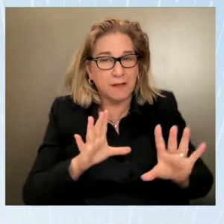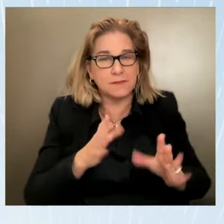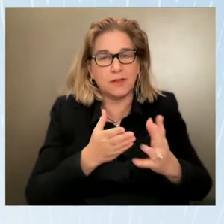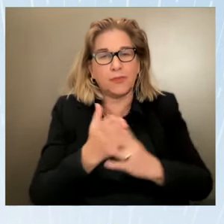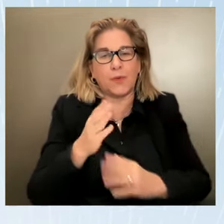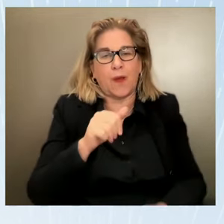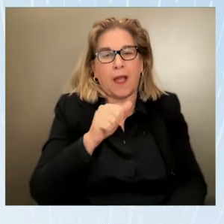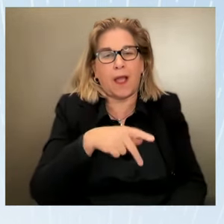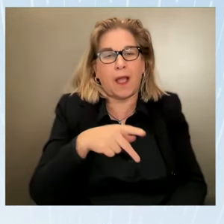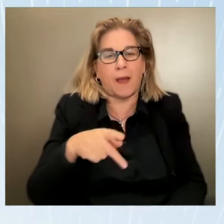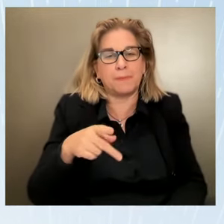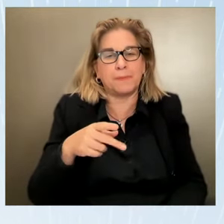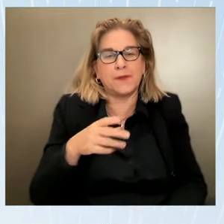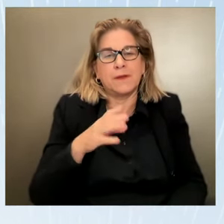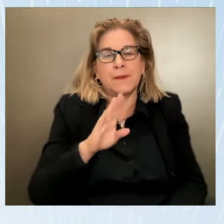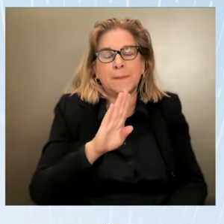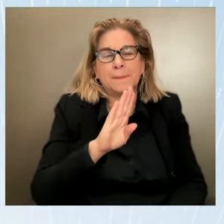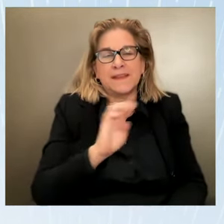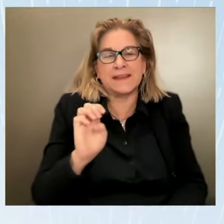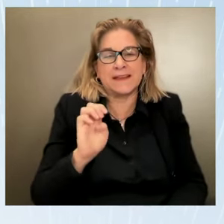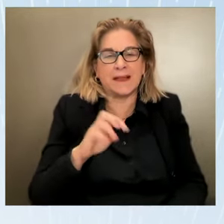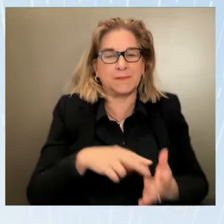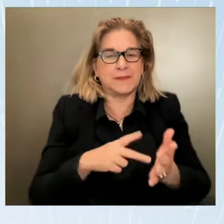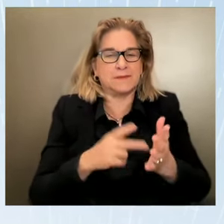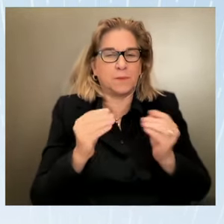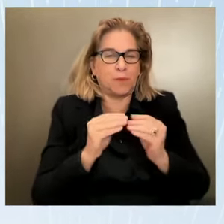Deborah and this remarkable organization. Deborah.